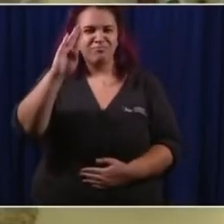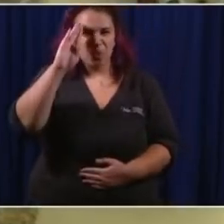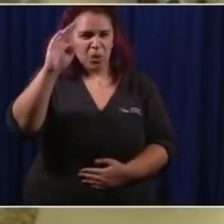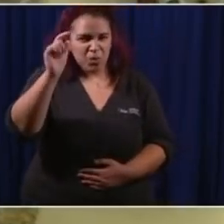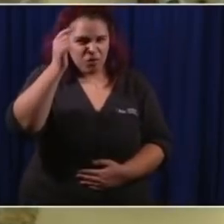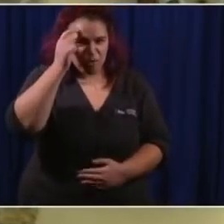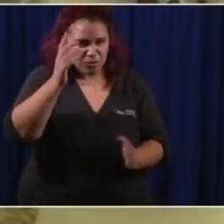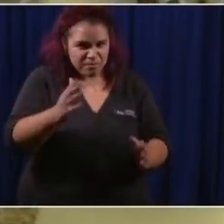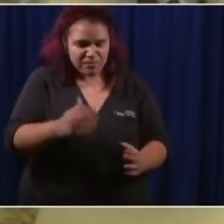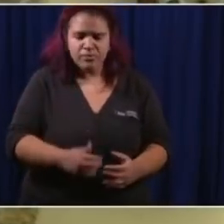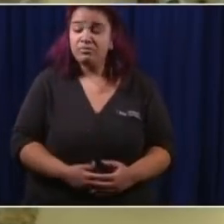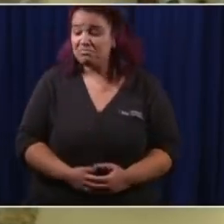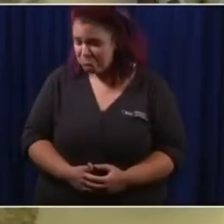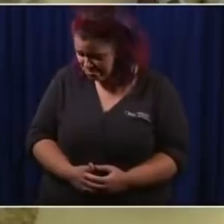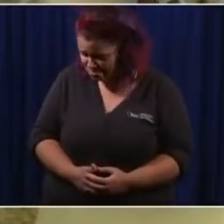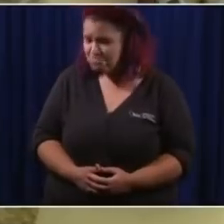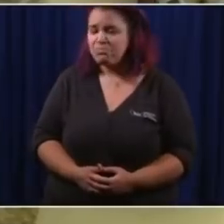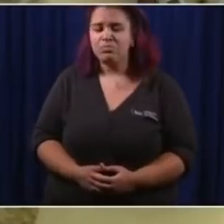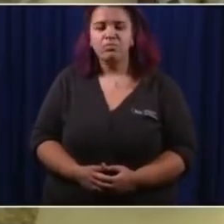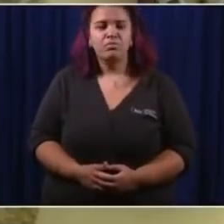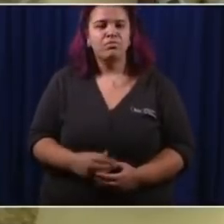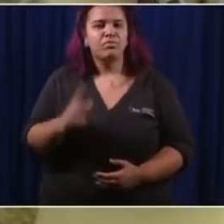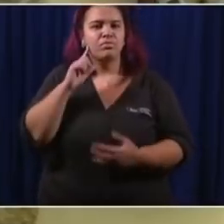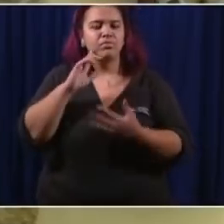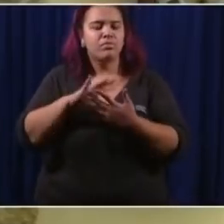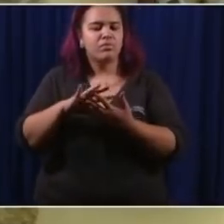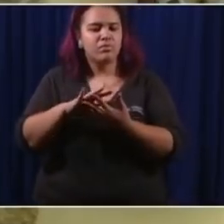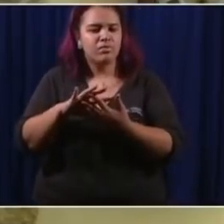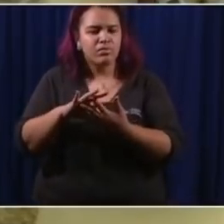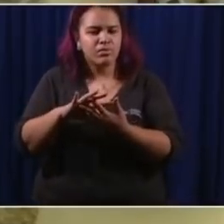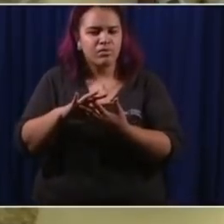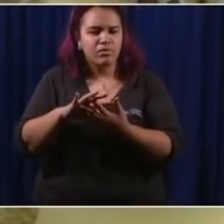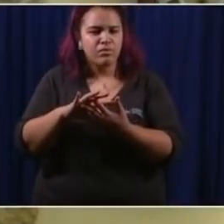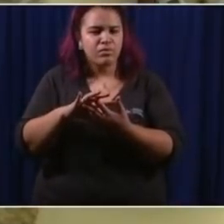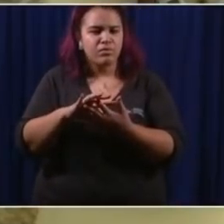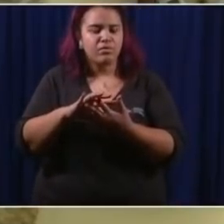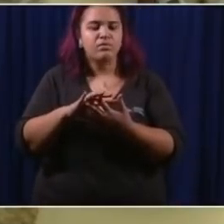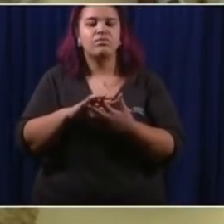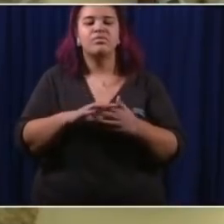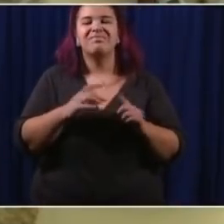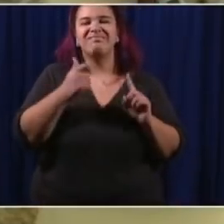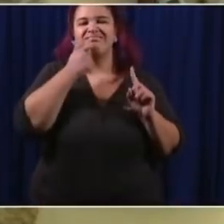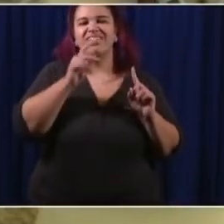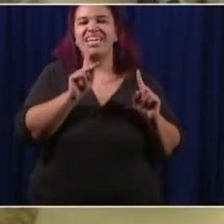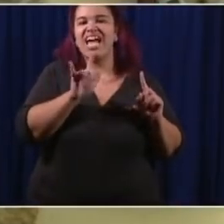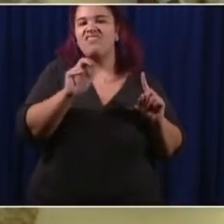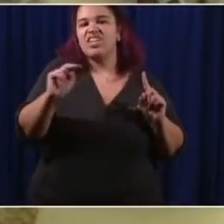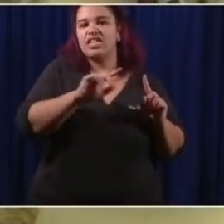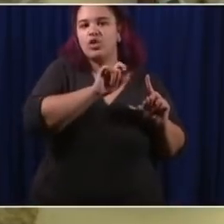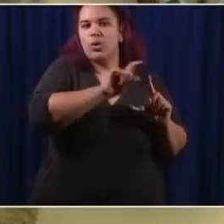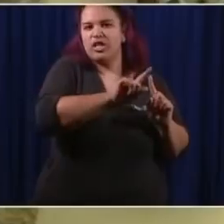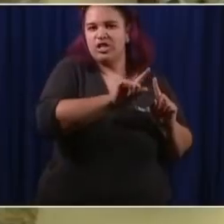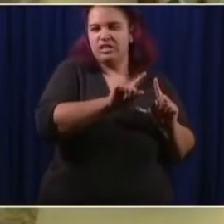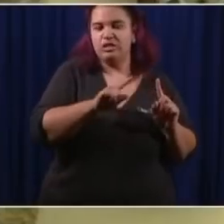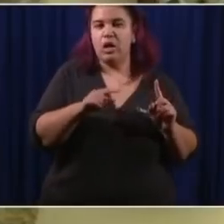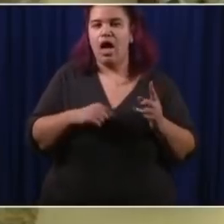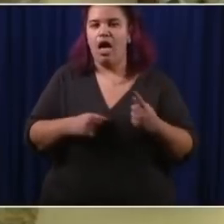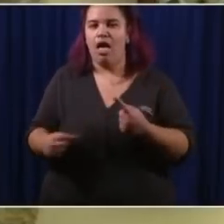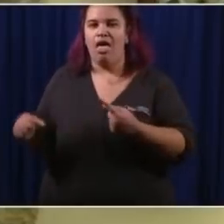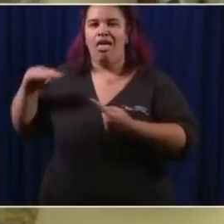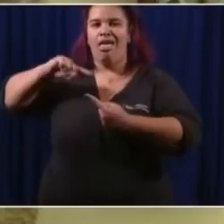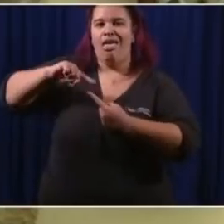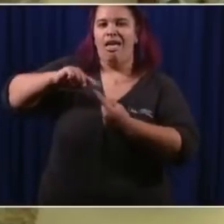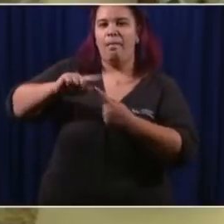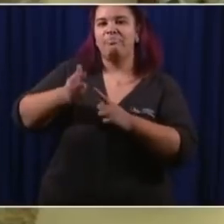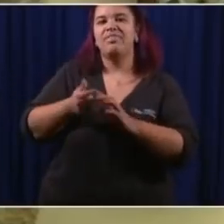Andrew. Governor, just as a follow-up on Kevin's question. So the impeachment proposal announced Monday